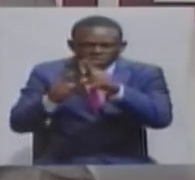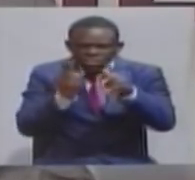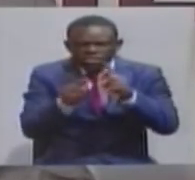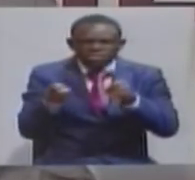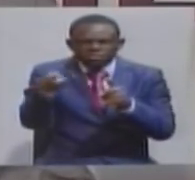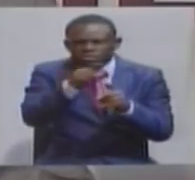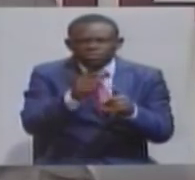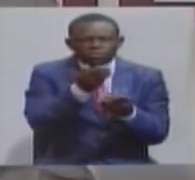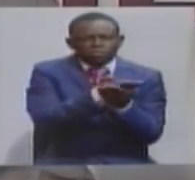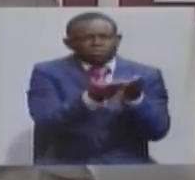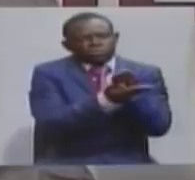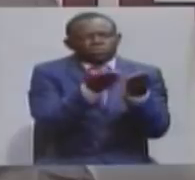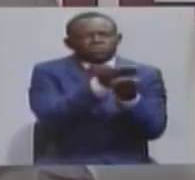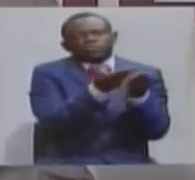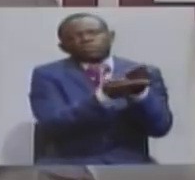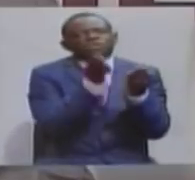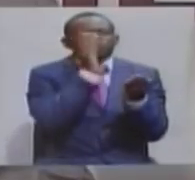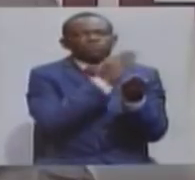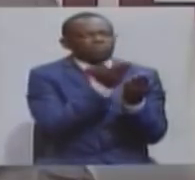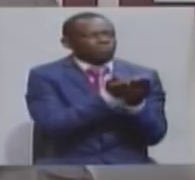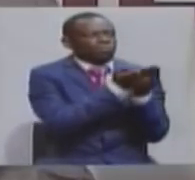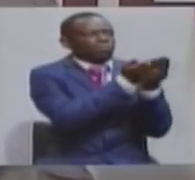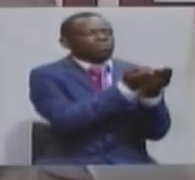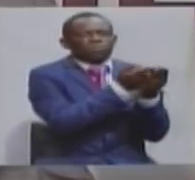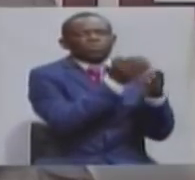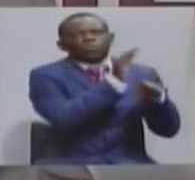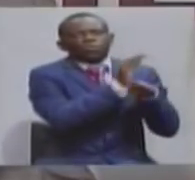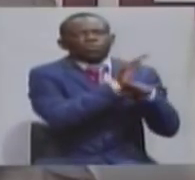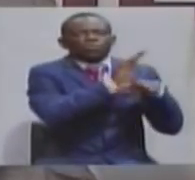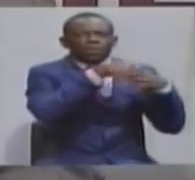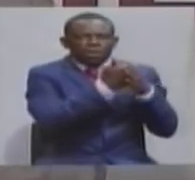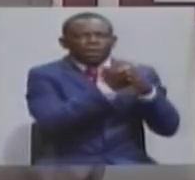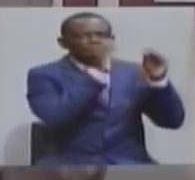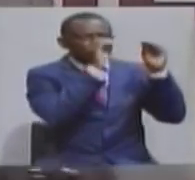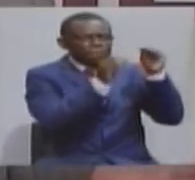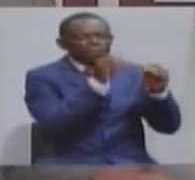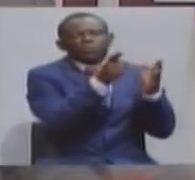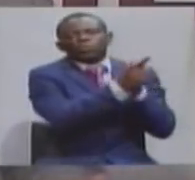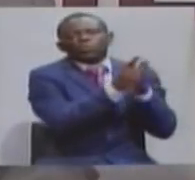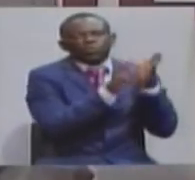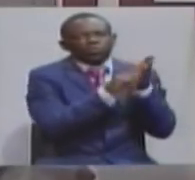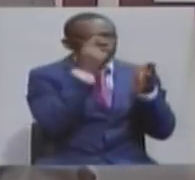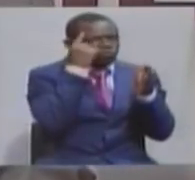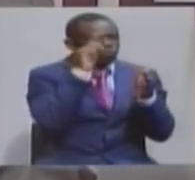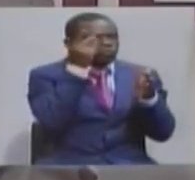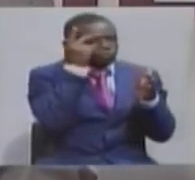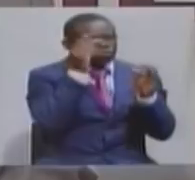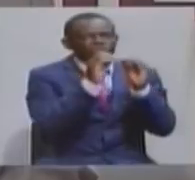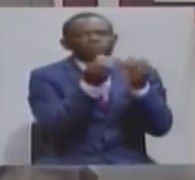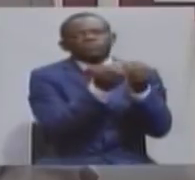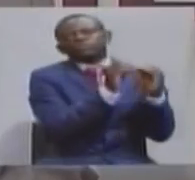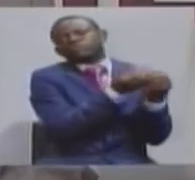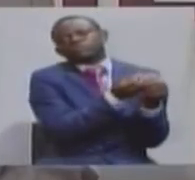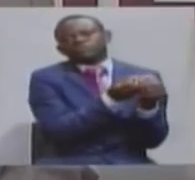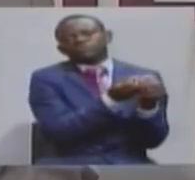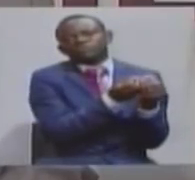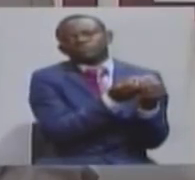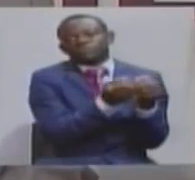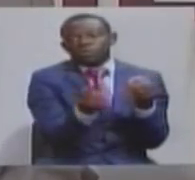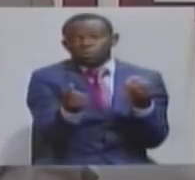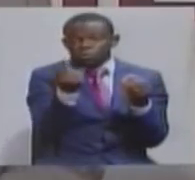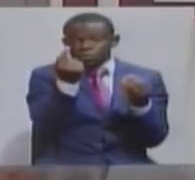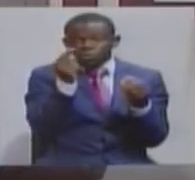And one of the representatives of the UPND, Beani, actually said to me, in the presence of everybody, he said, Minister, we want